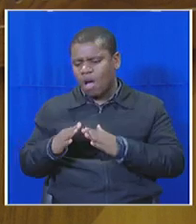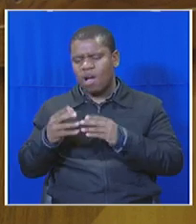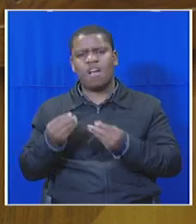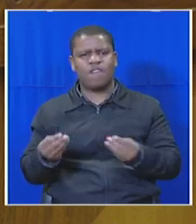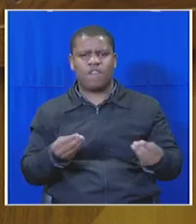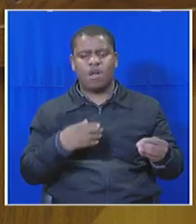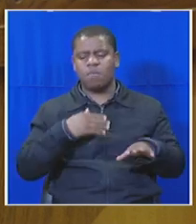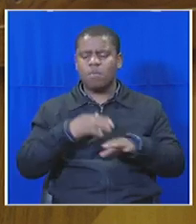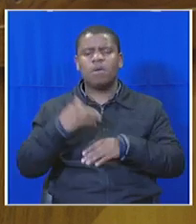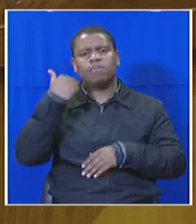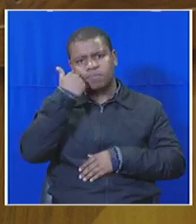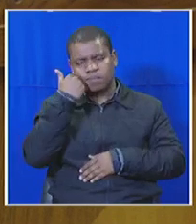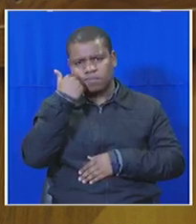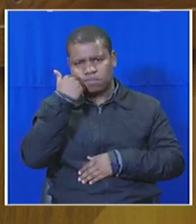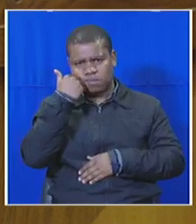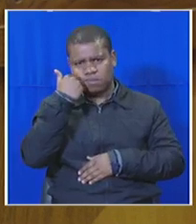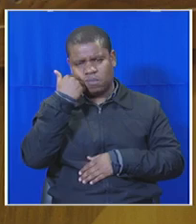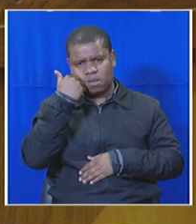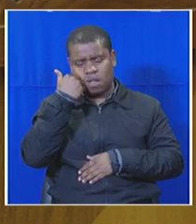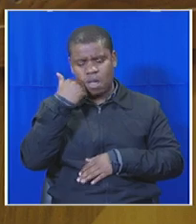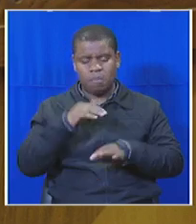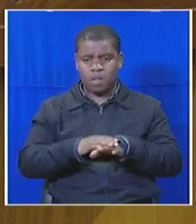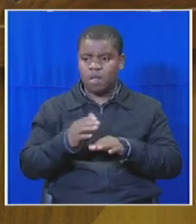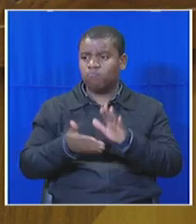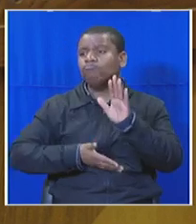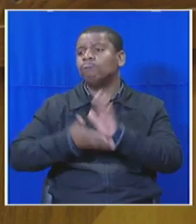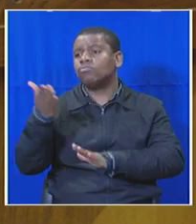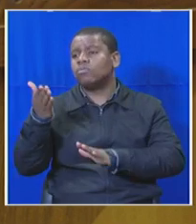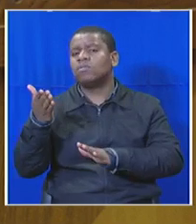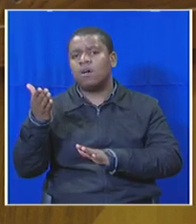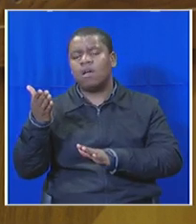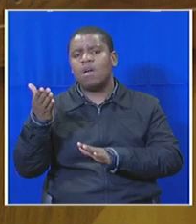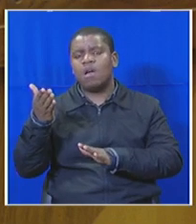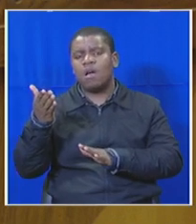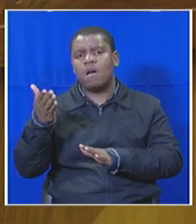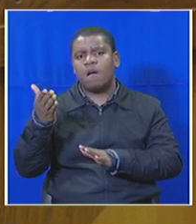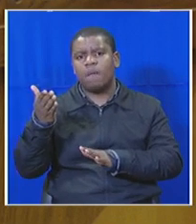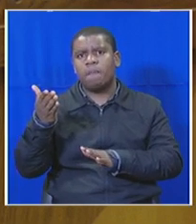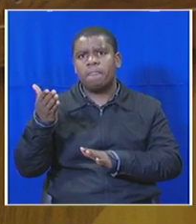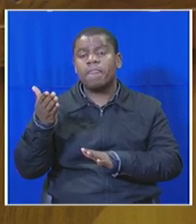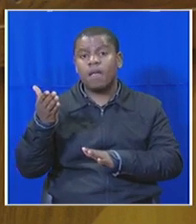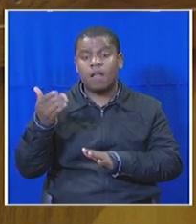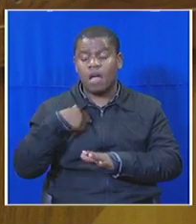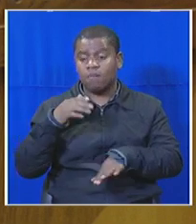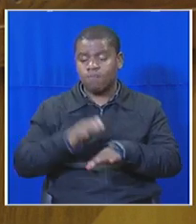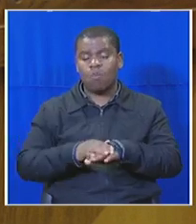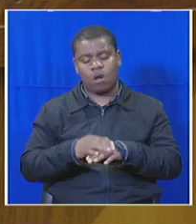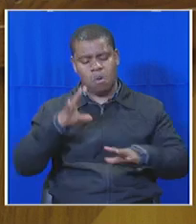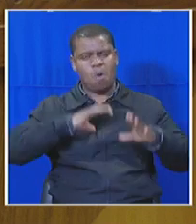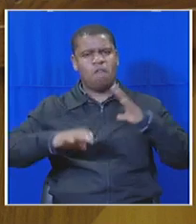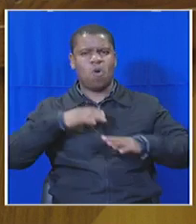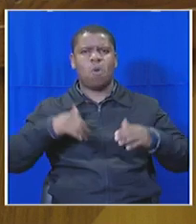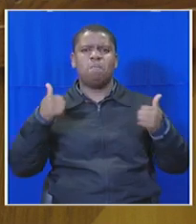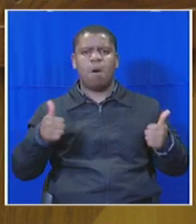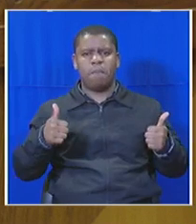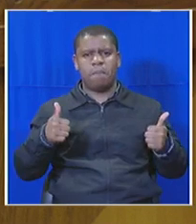we forget about when we move around in safety and comfort. The safety and comfort created for